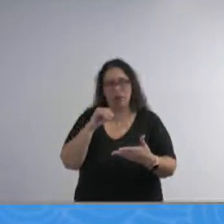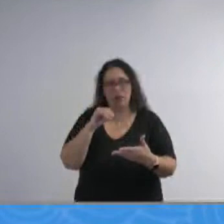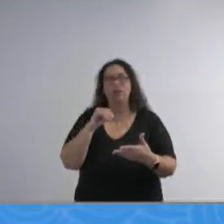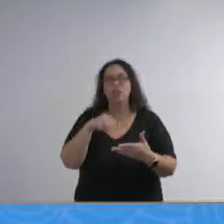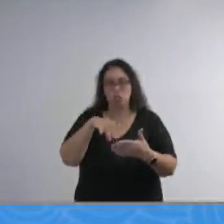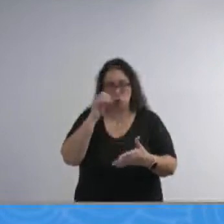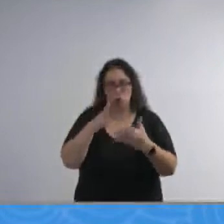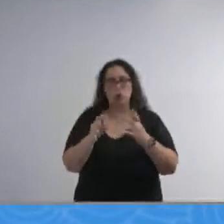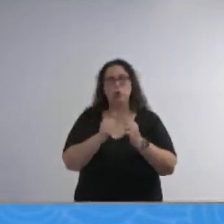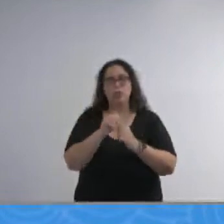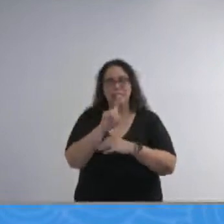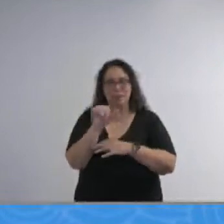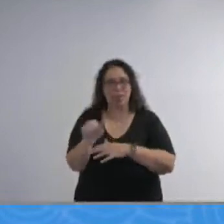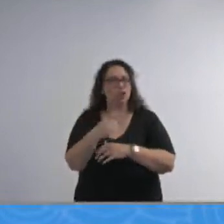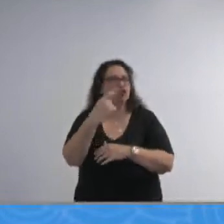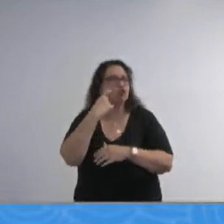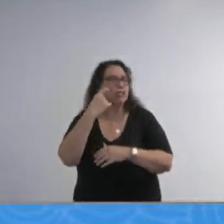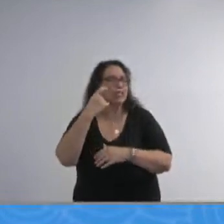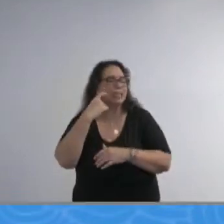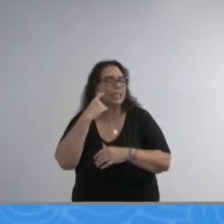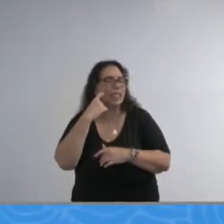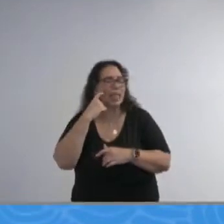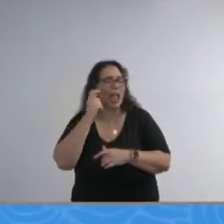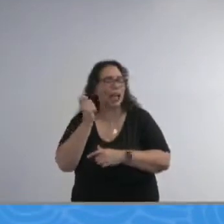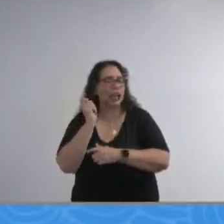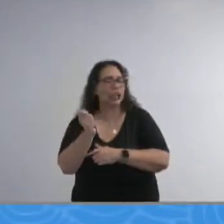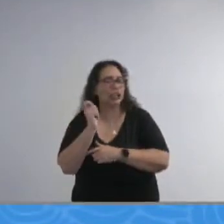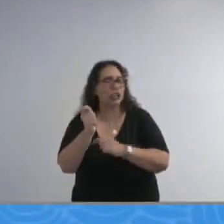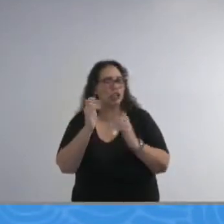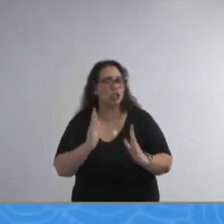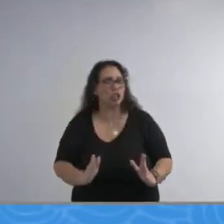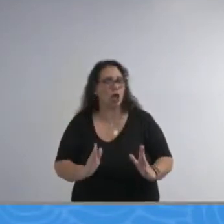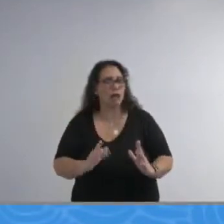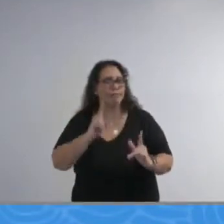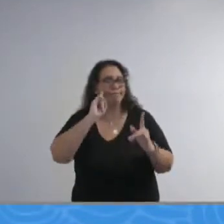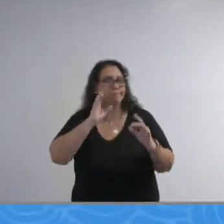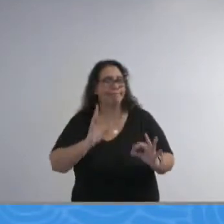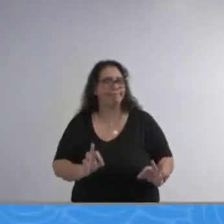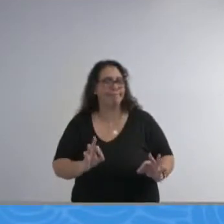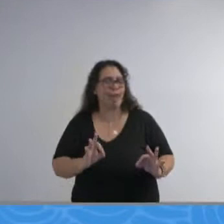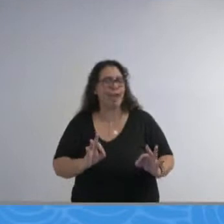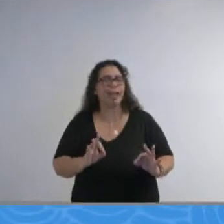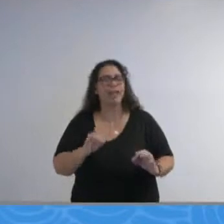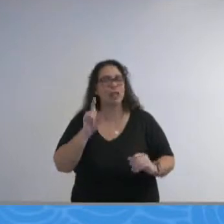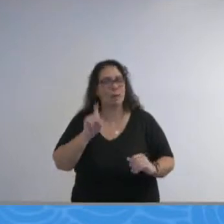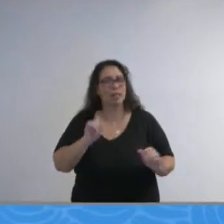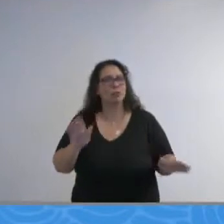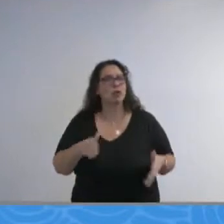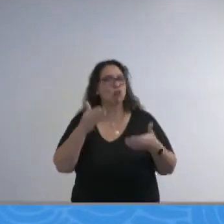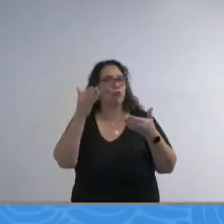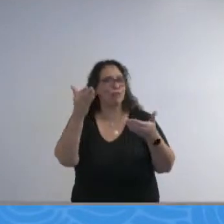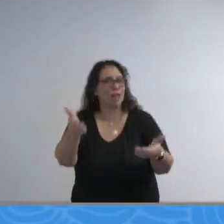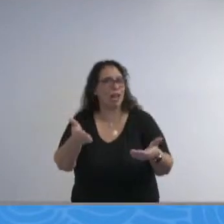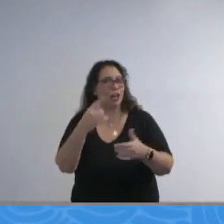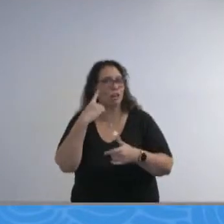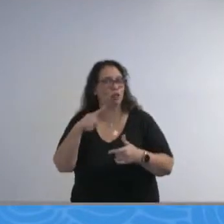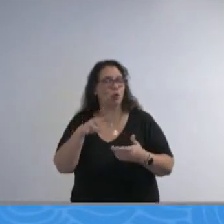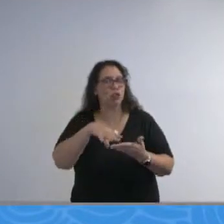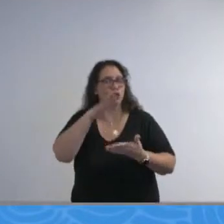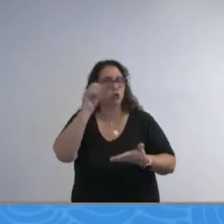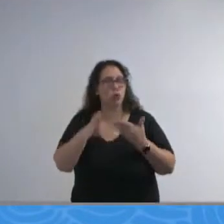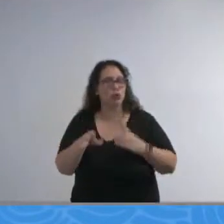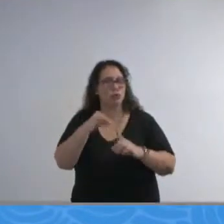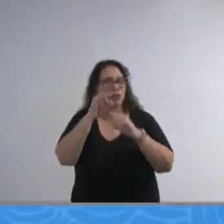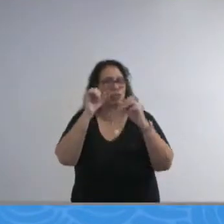a judge ruling that it must be provided, something like that. Yeah, so again, everything related